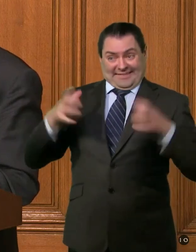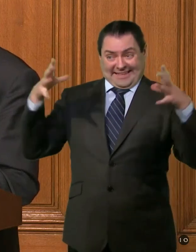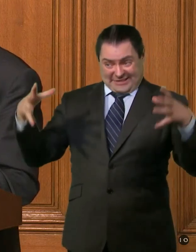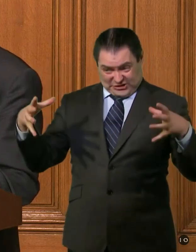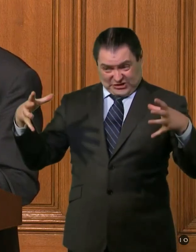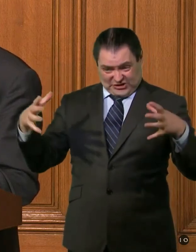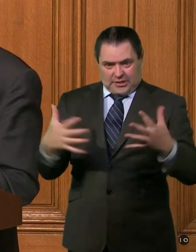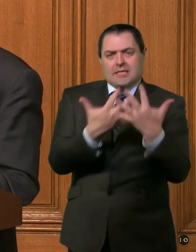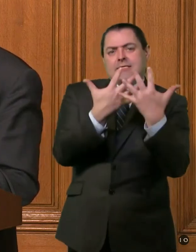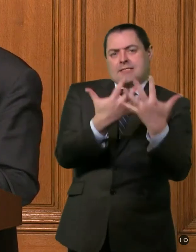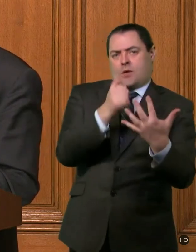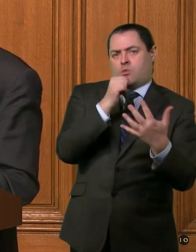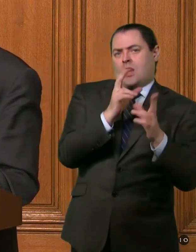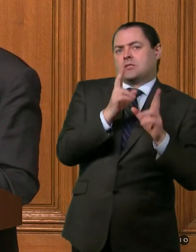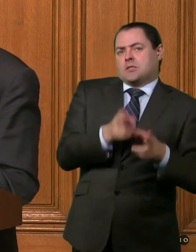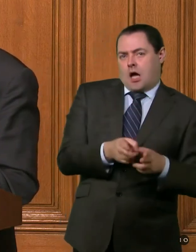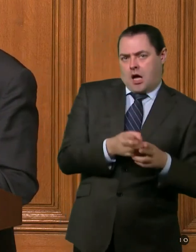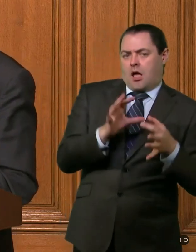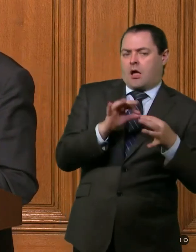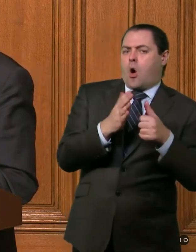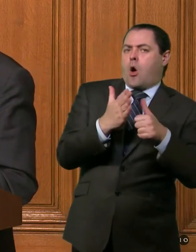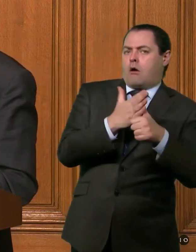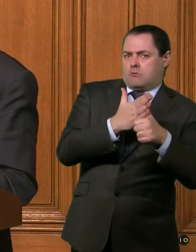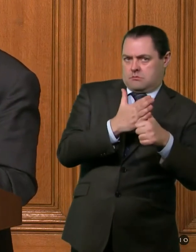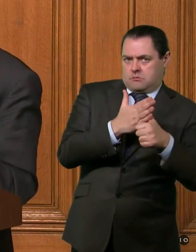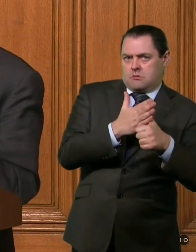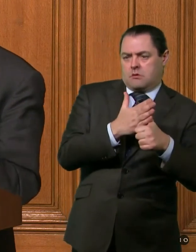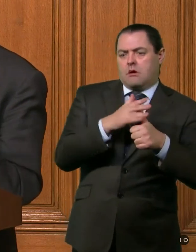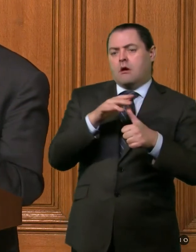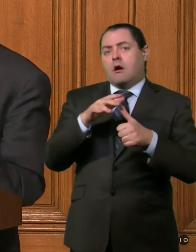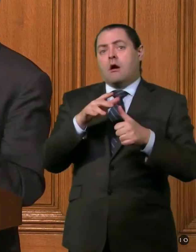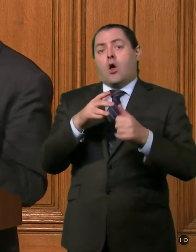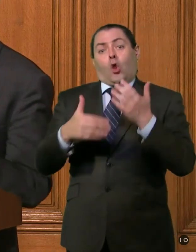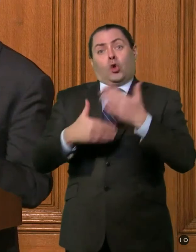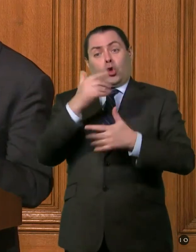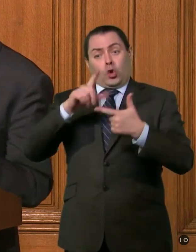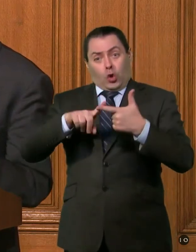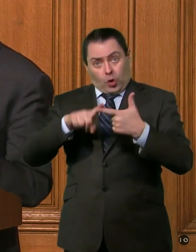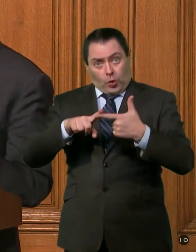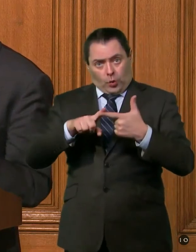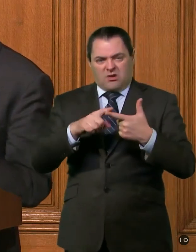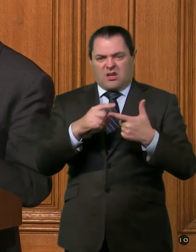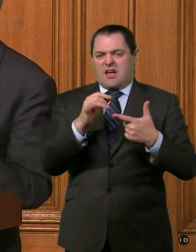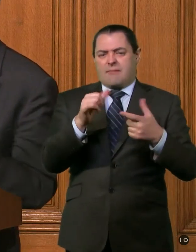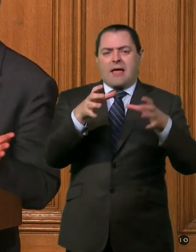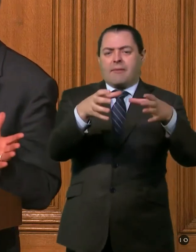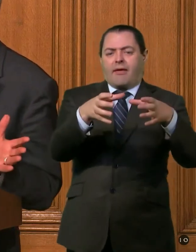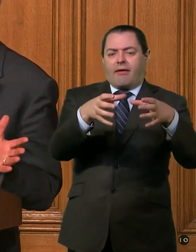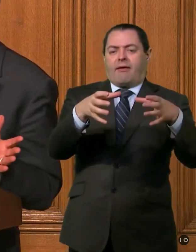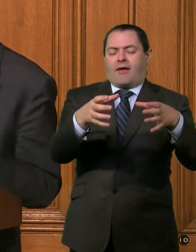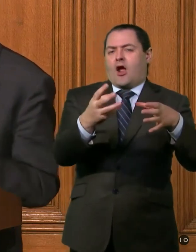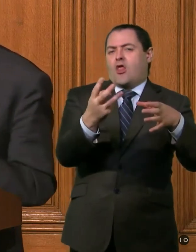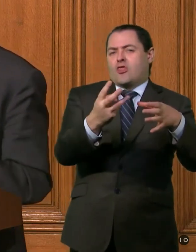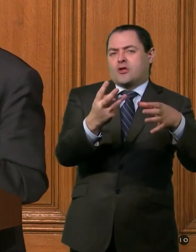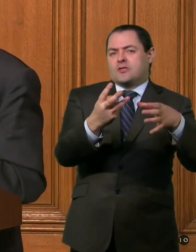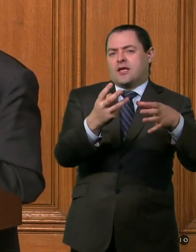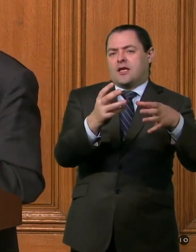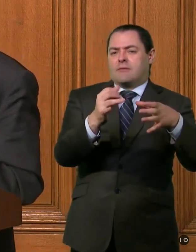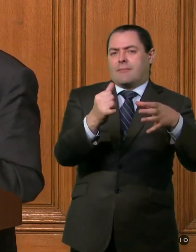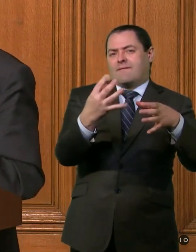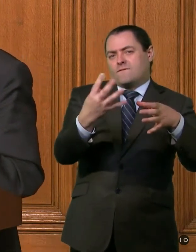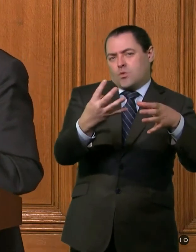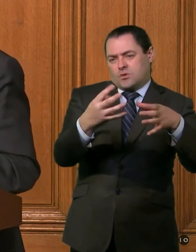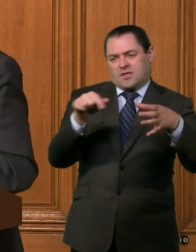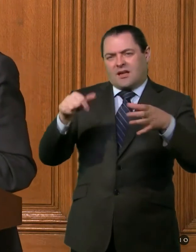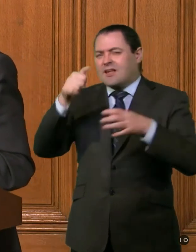or 14 out of the 1,000 with the new. Obviously, those numbers would be much lower with younger people who have much, much lower risk from it,